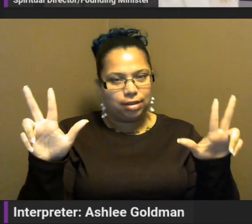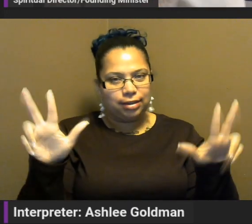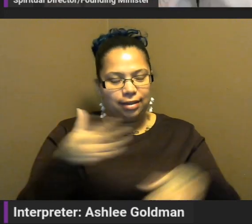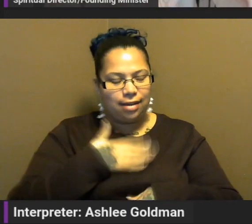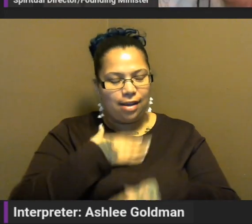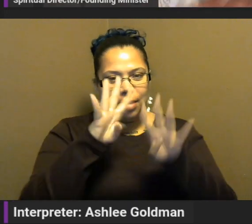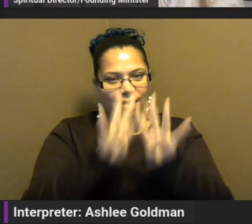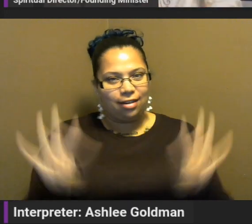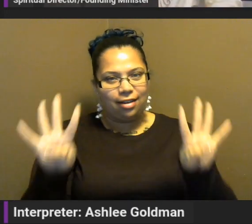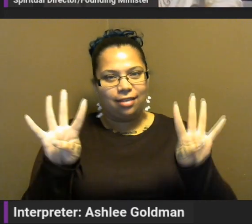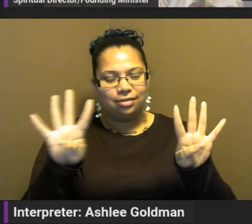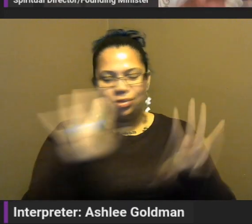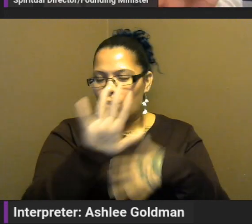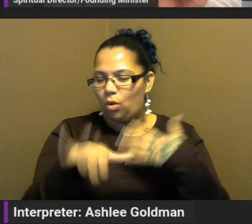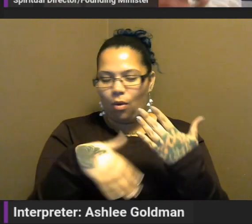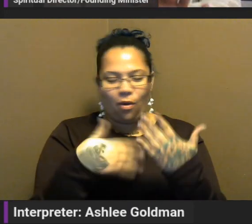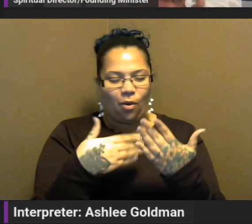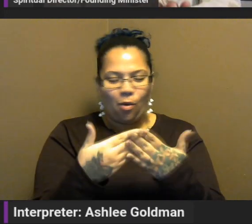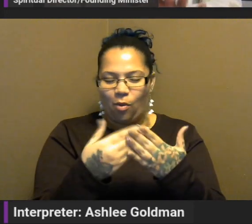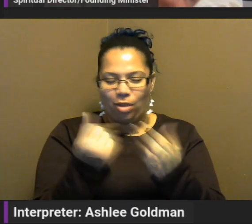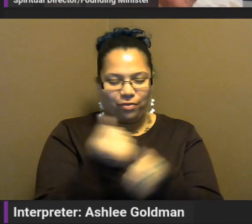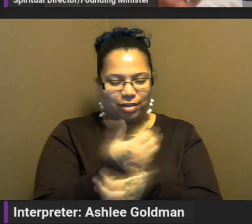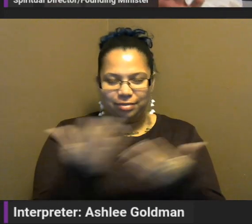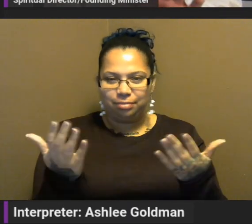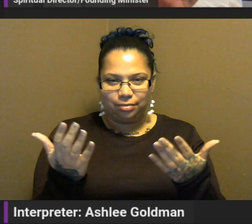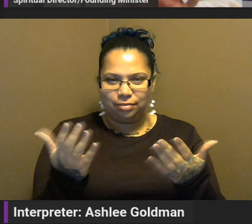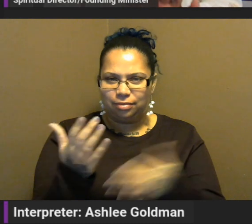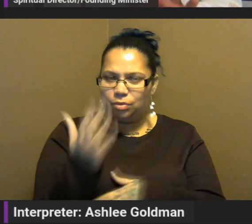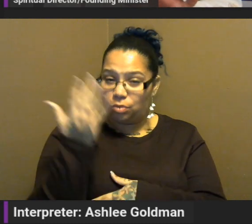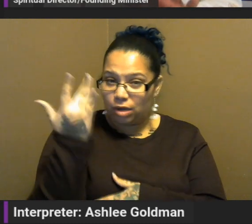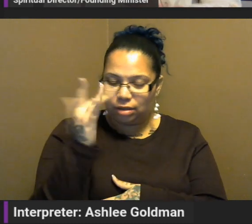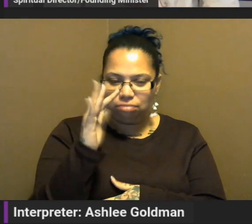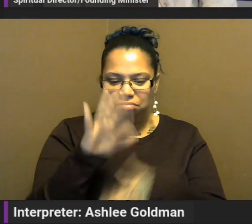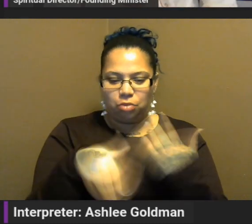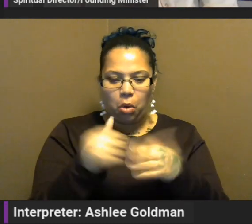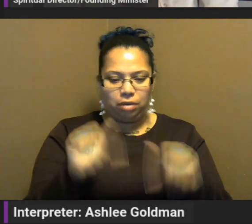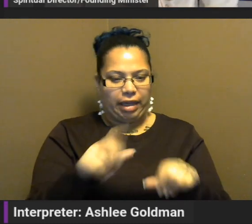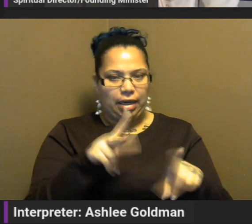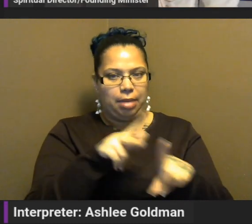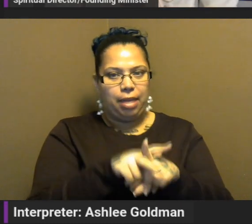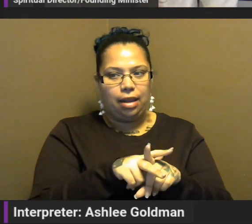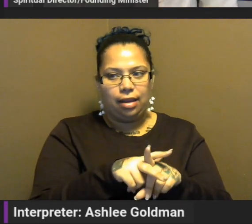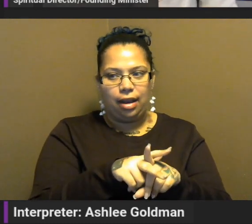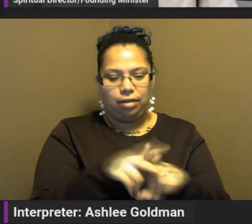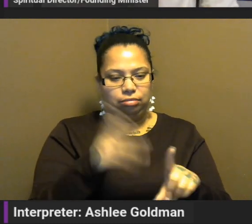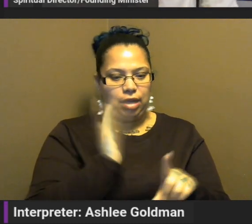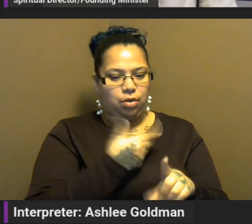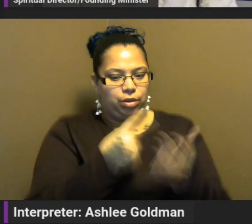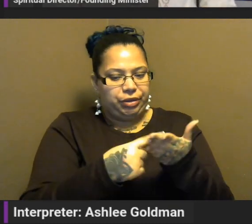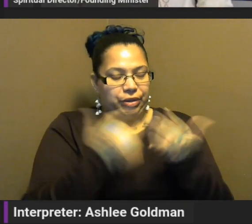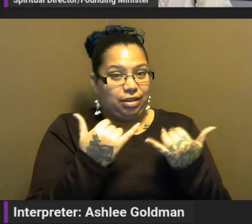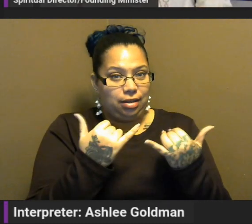Hanukkah, all of that, because it's all applicable to what we will be talking about today, this idea of